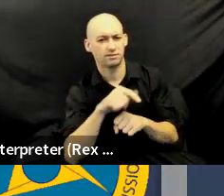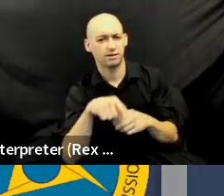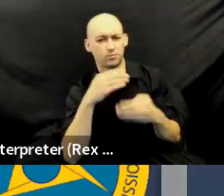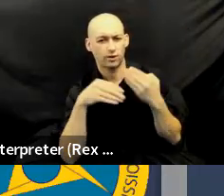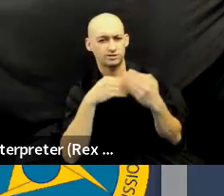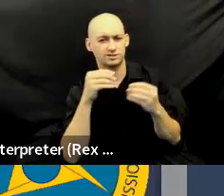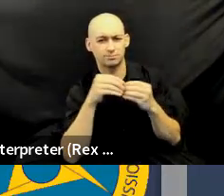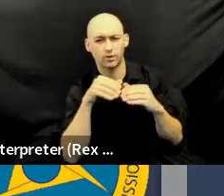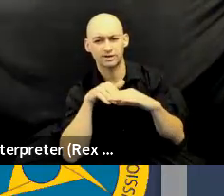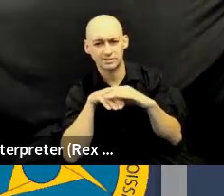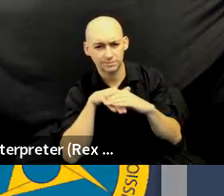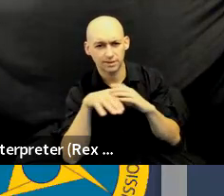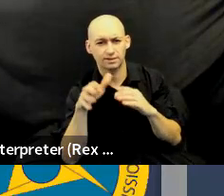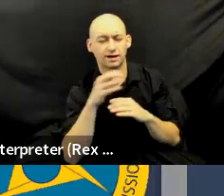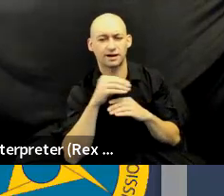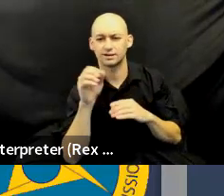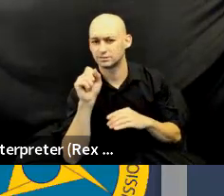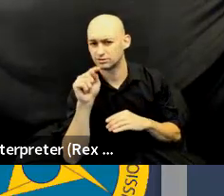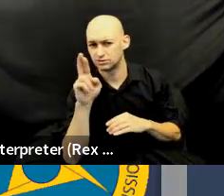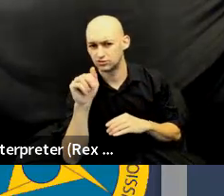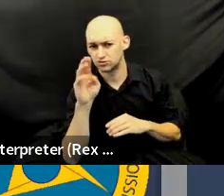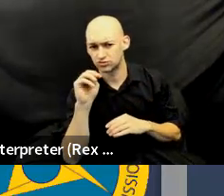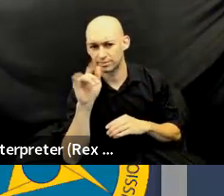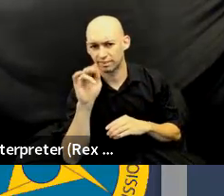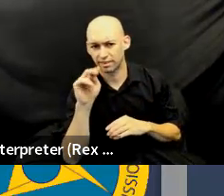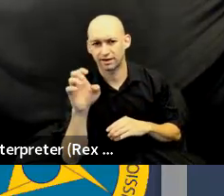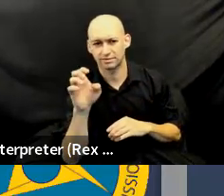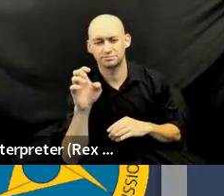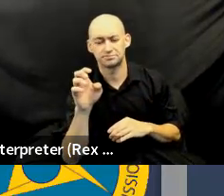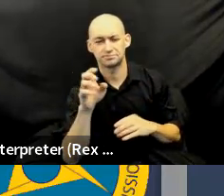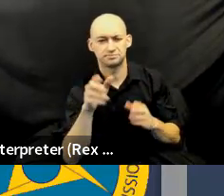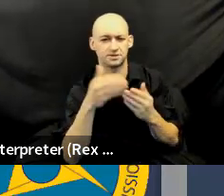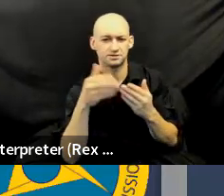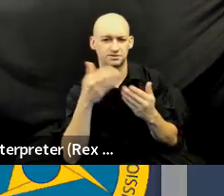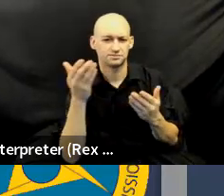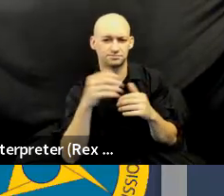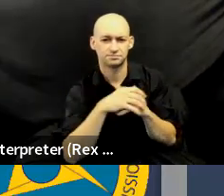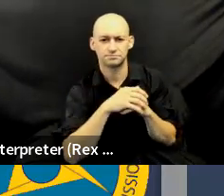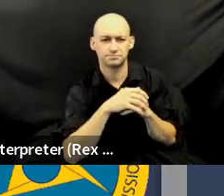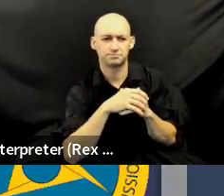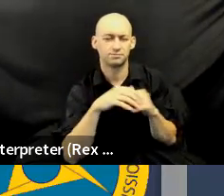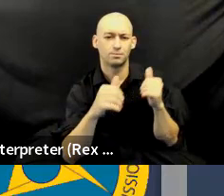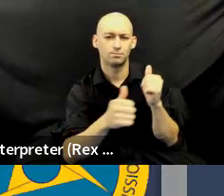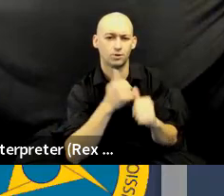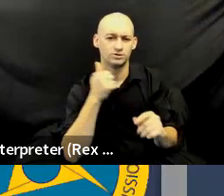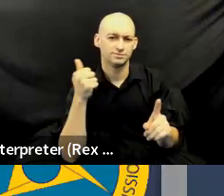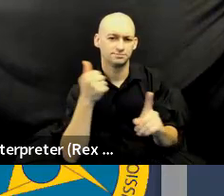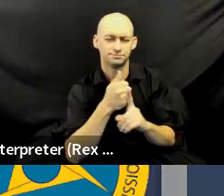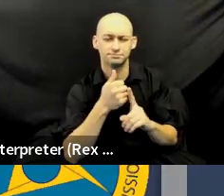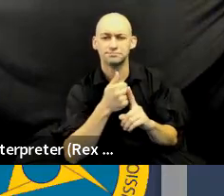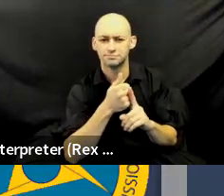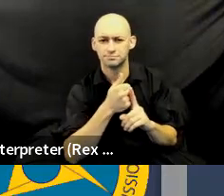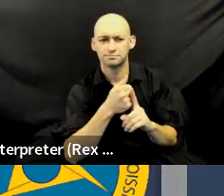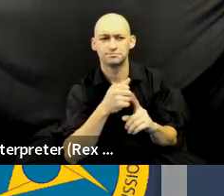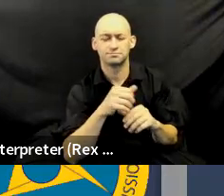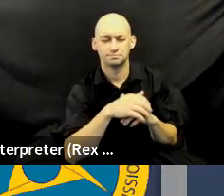accessible and streamlined ahead of the call for projects in March of 24. Most significantly, though, during yesterday's meeting, Caltrans